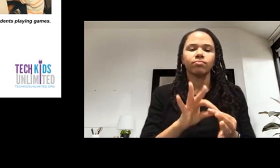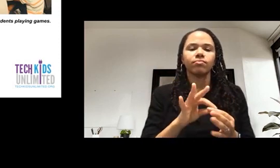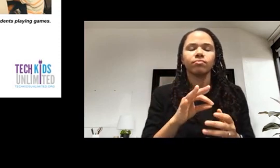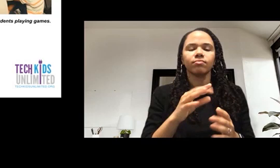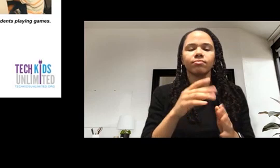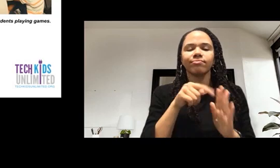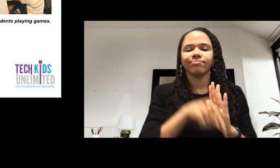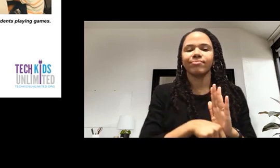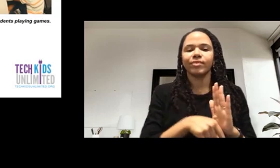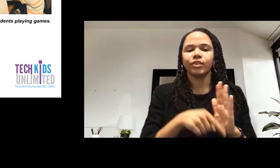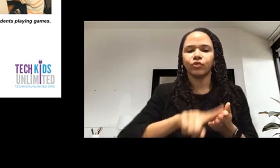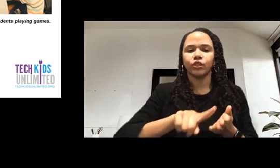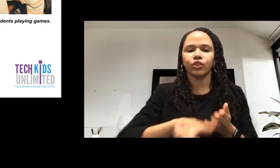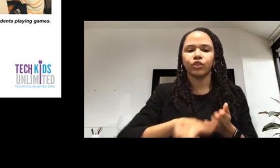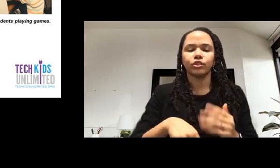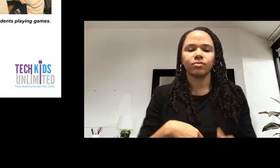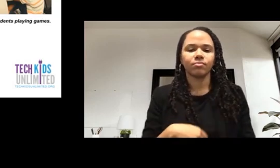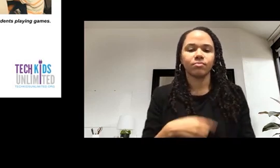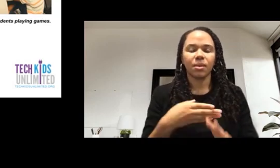also, before I start, I just want to thank